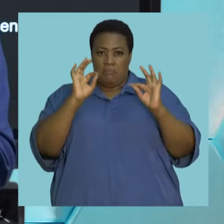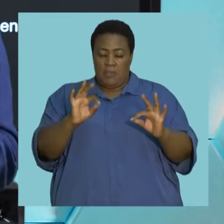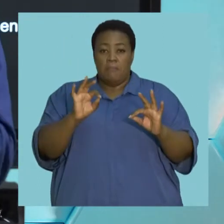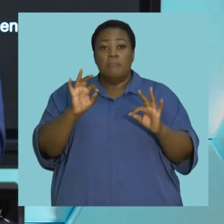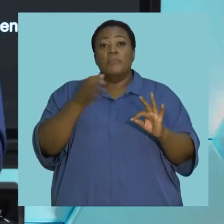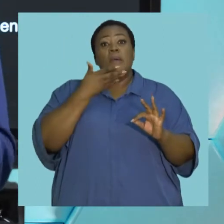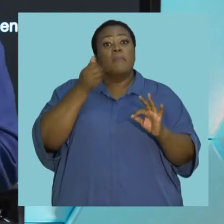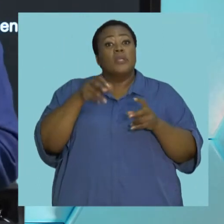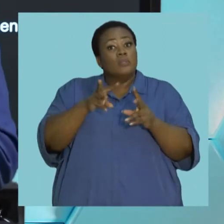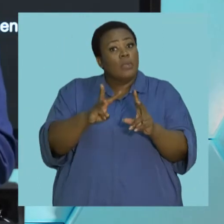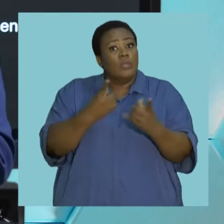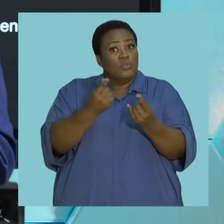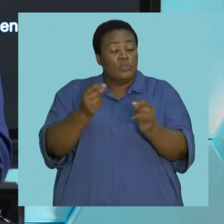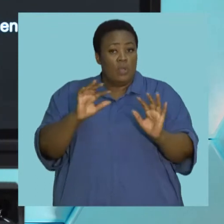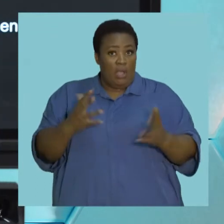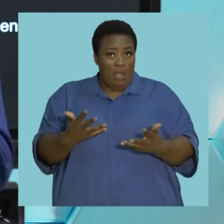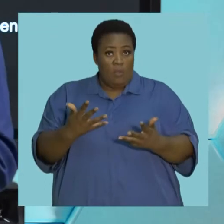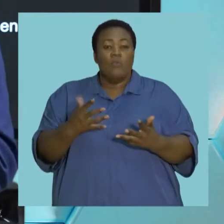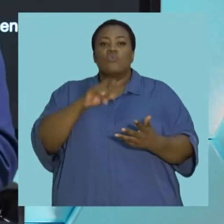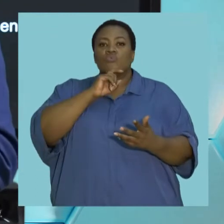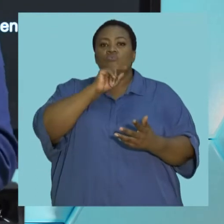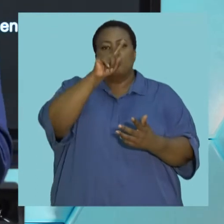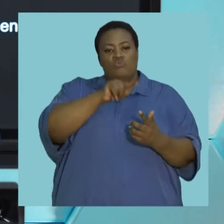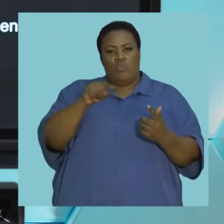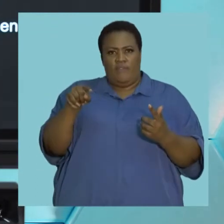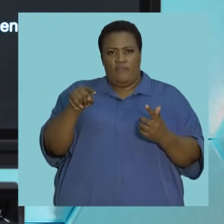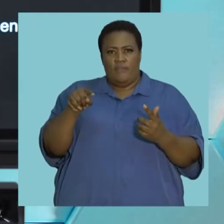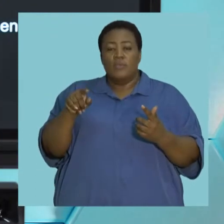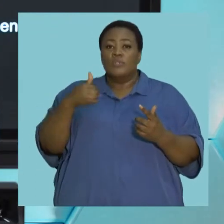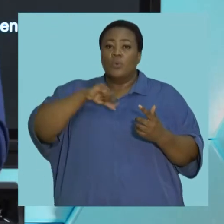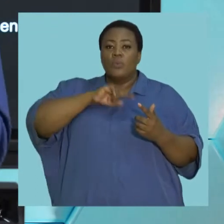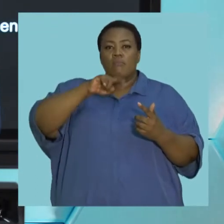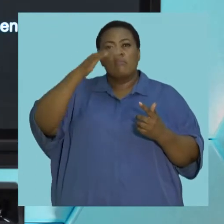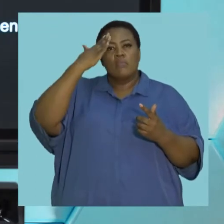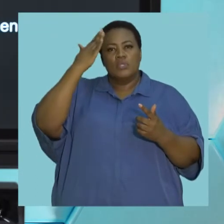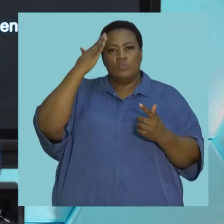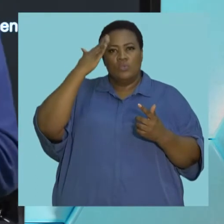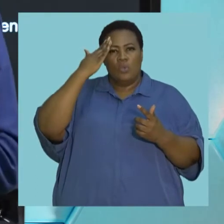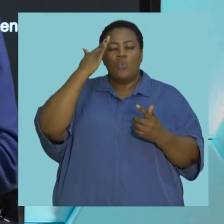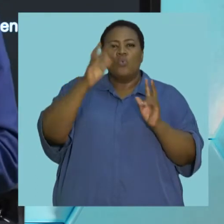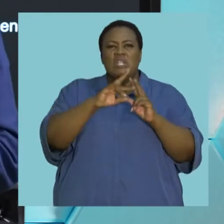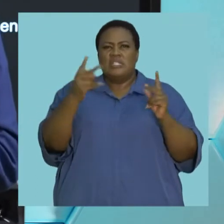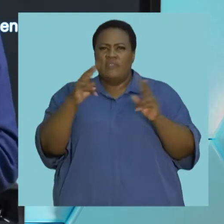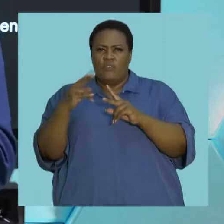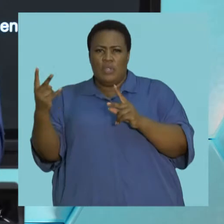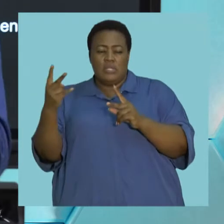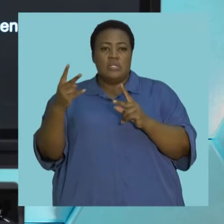that is to present that information in a graph. So we've got to be able to know what are the different types of